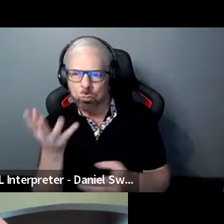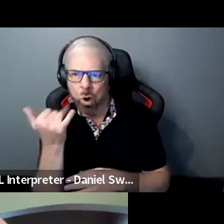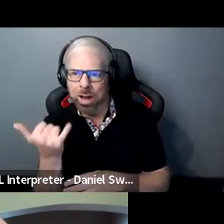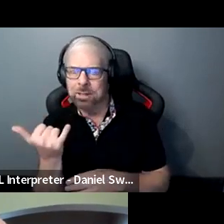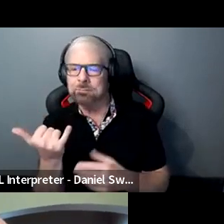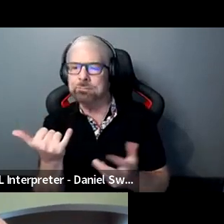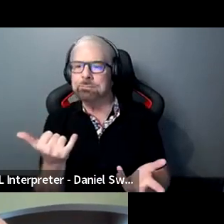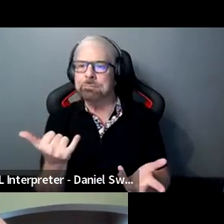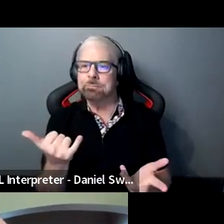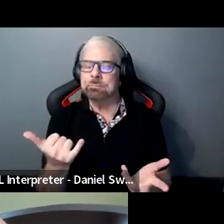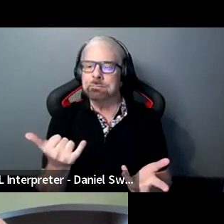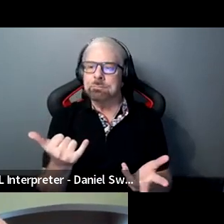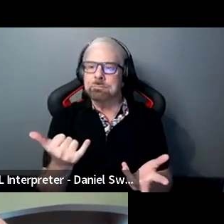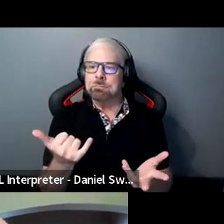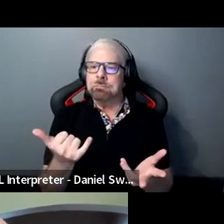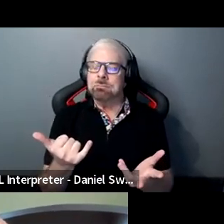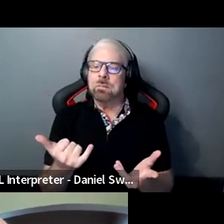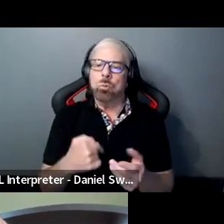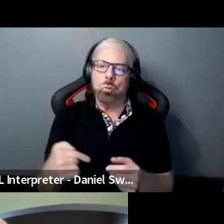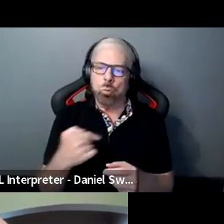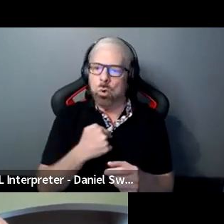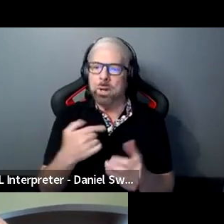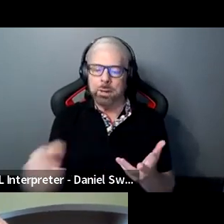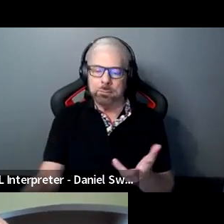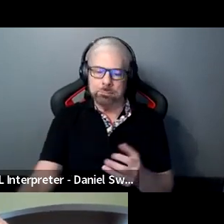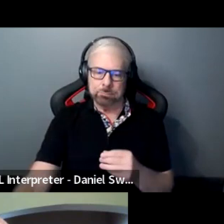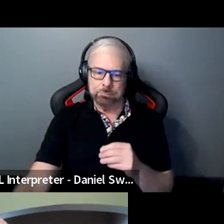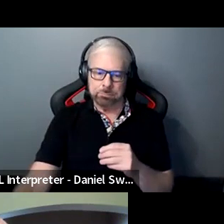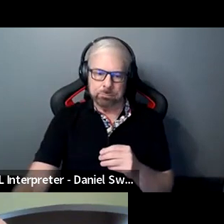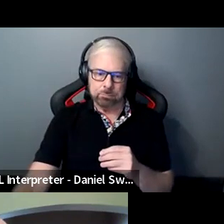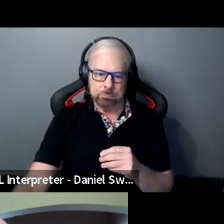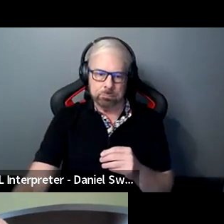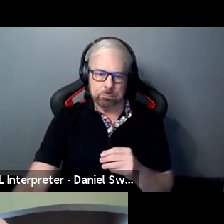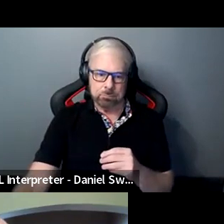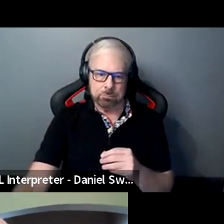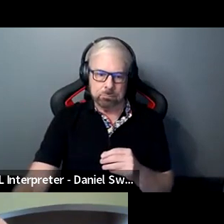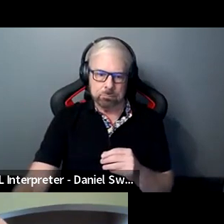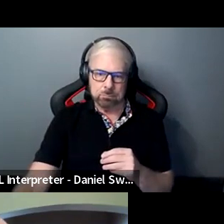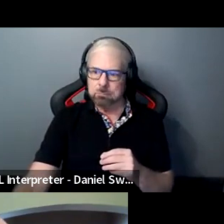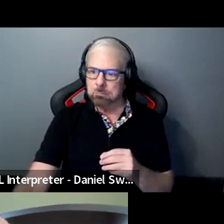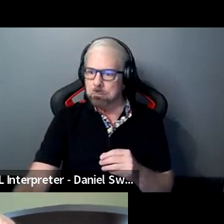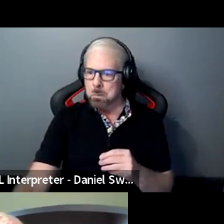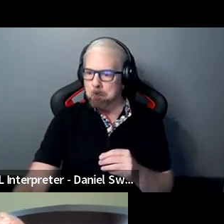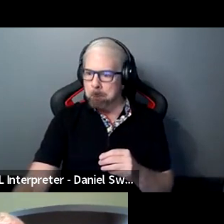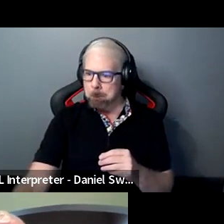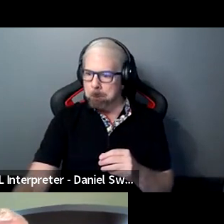And, we had the big long investigation going on there.